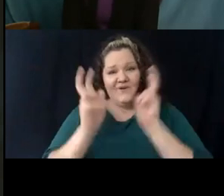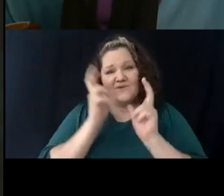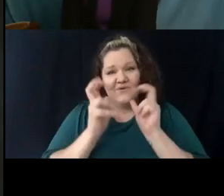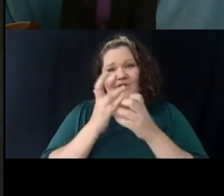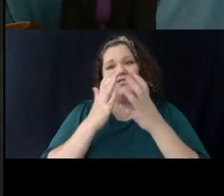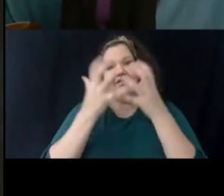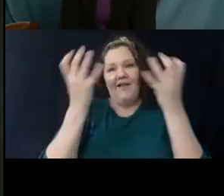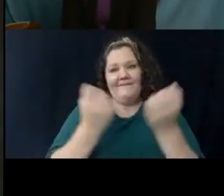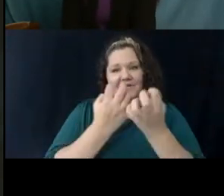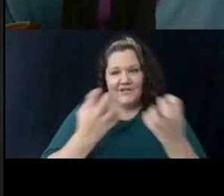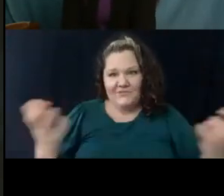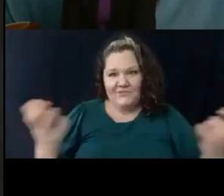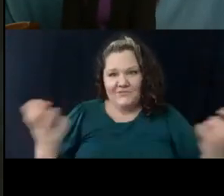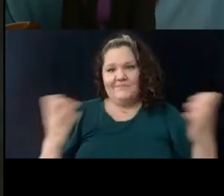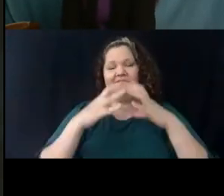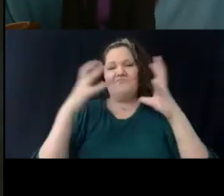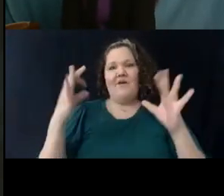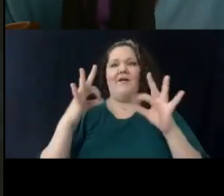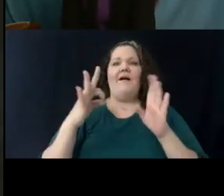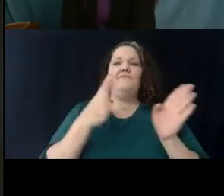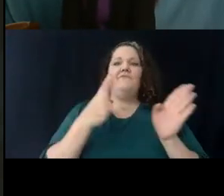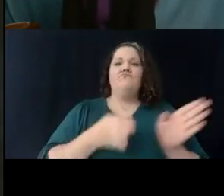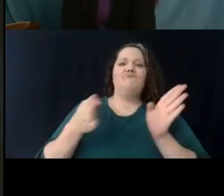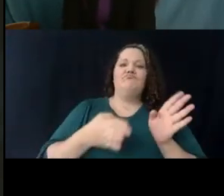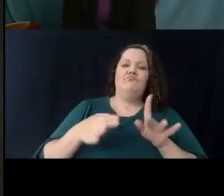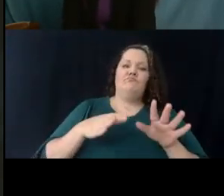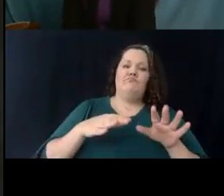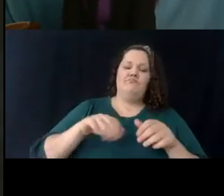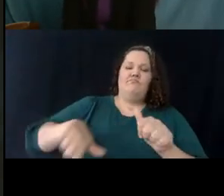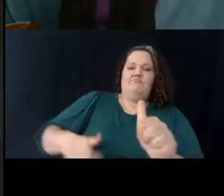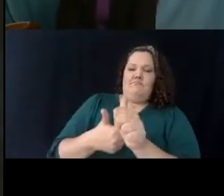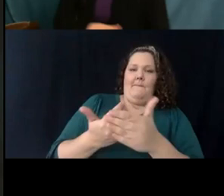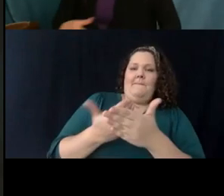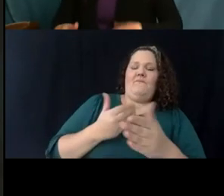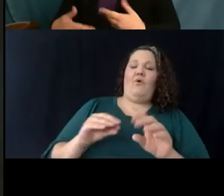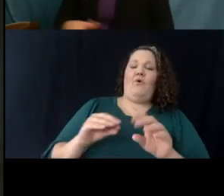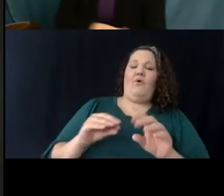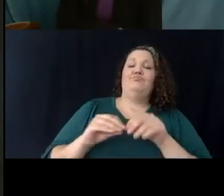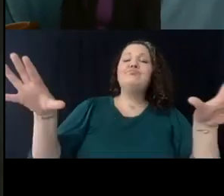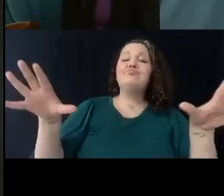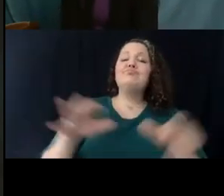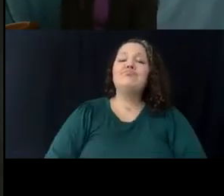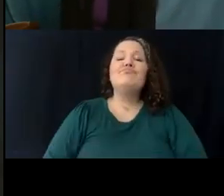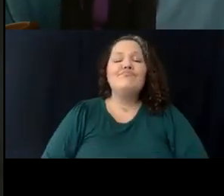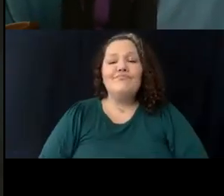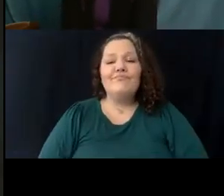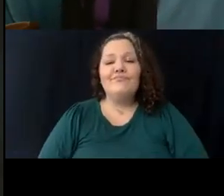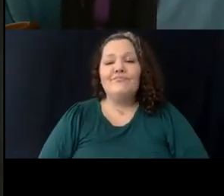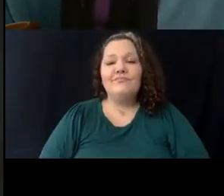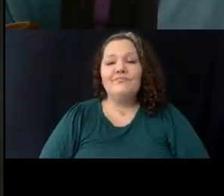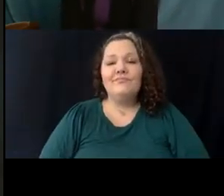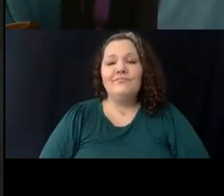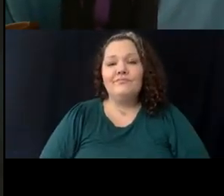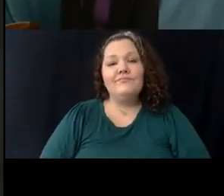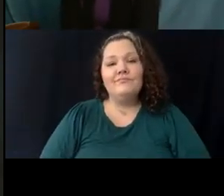We know there's a lot of work that goes into creating videos and audio, especially when you get into more professional ways of doing it,